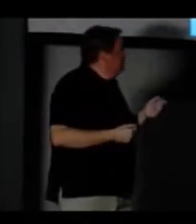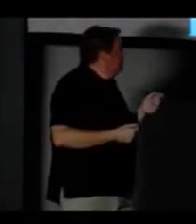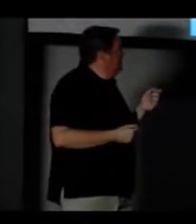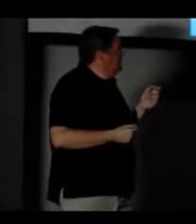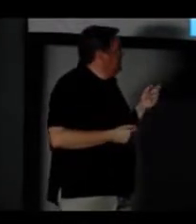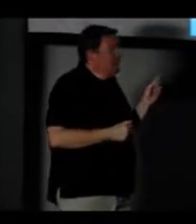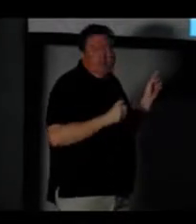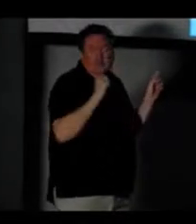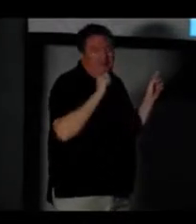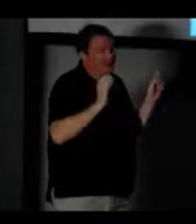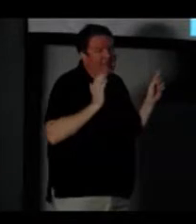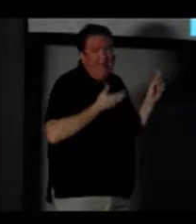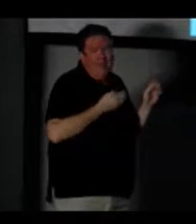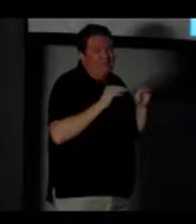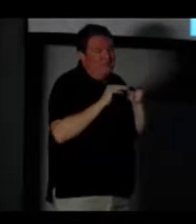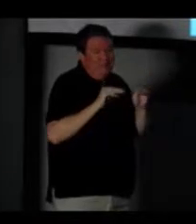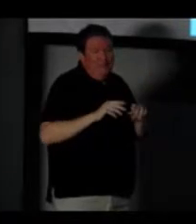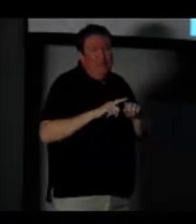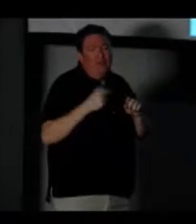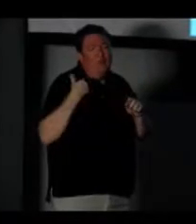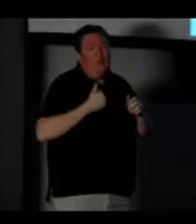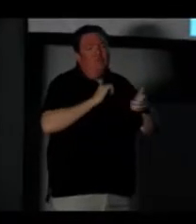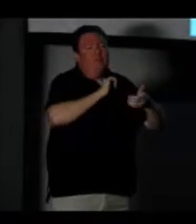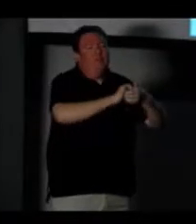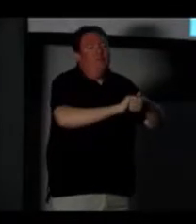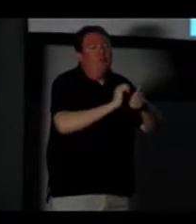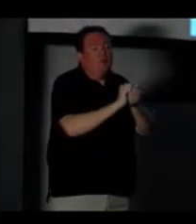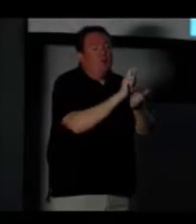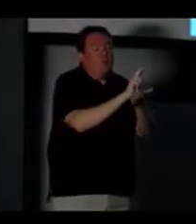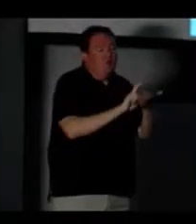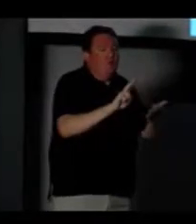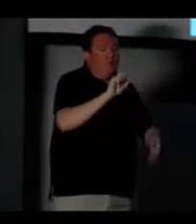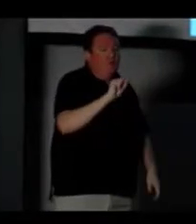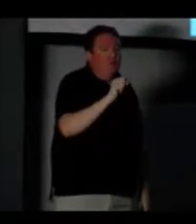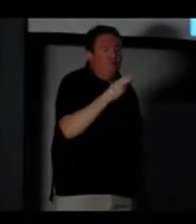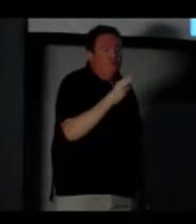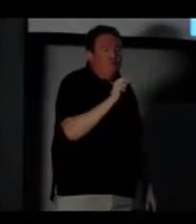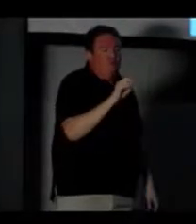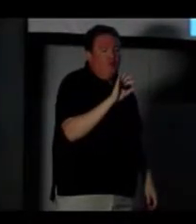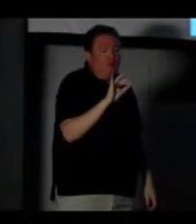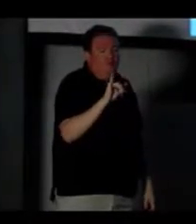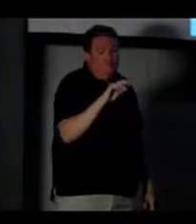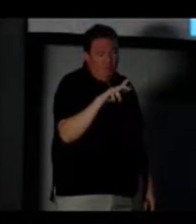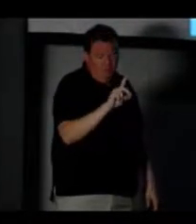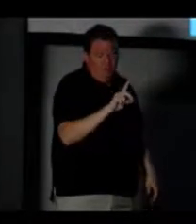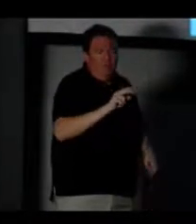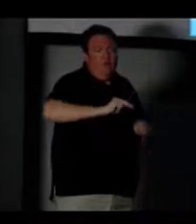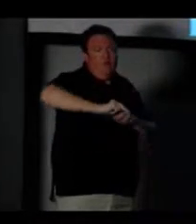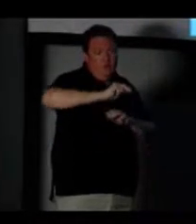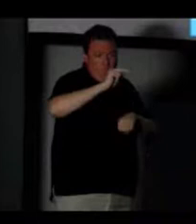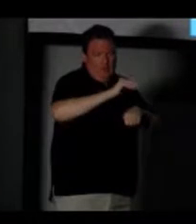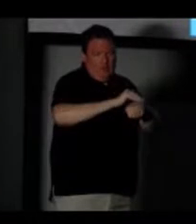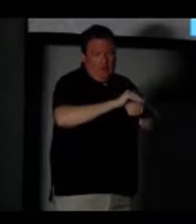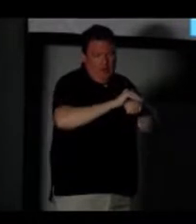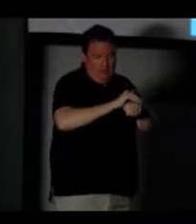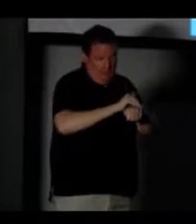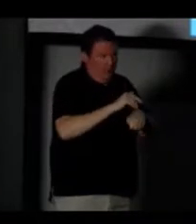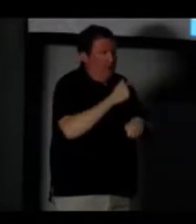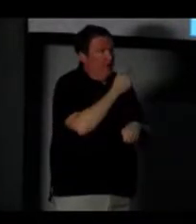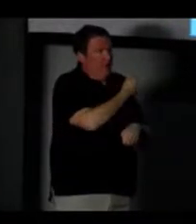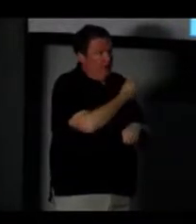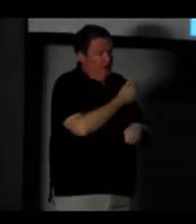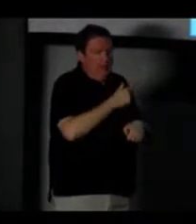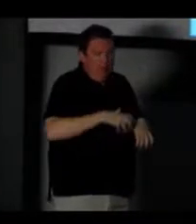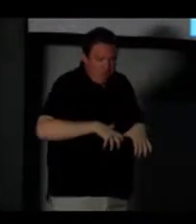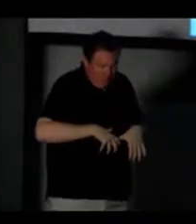museum. This is work that we collaborated with the University of Sheffield in the north of England to do quite a technical